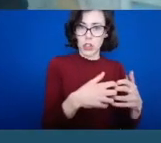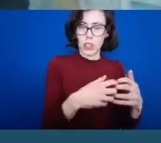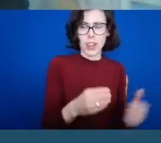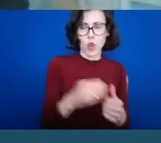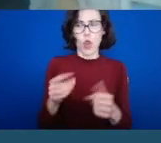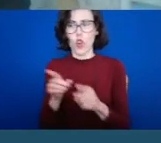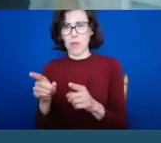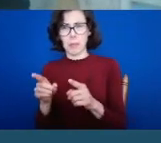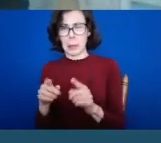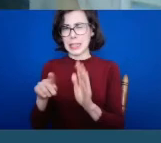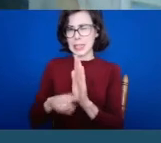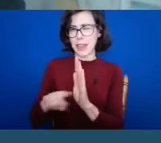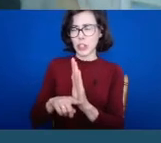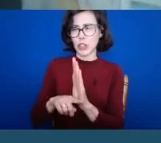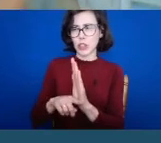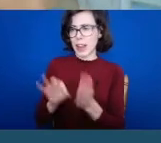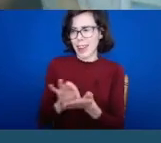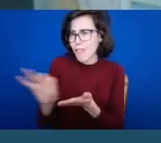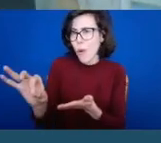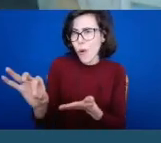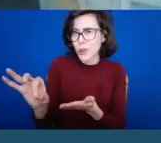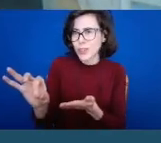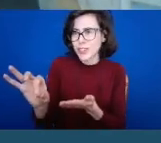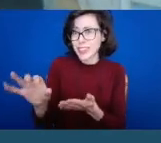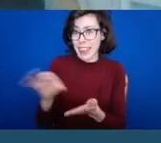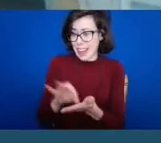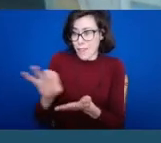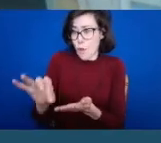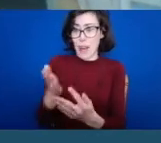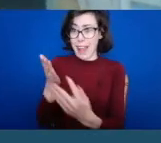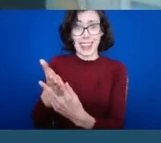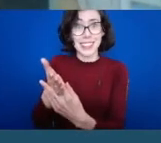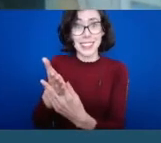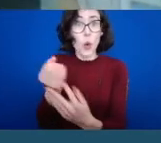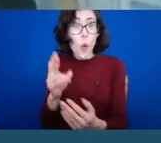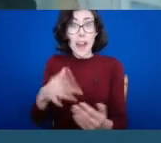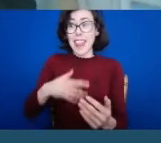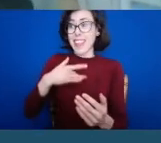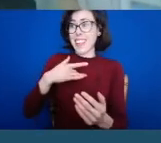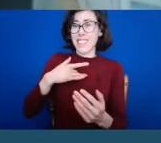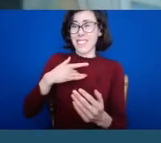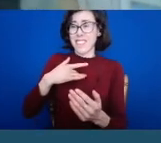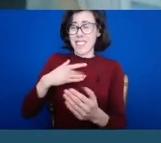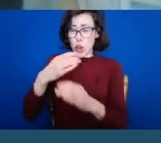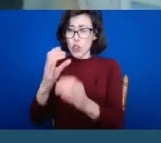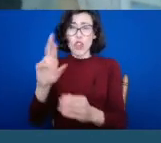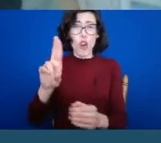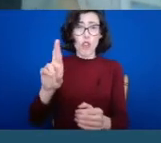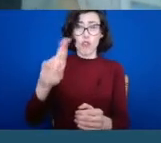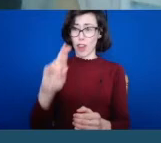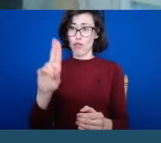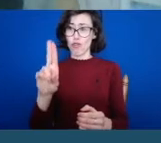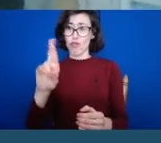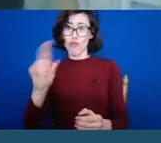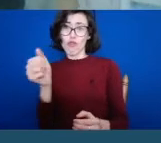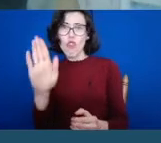maybe can't afford the access to technology, or maybe more rurally isolated. Maybe they don't have the same kind of broadband as we get in those urban areas. And so